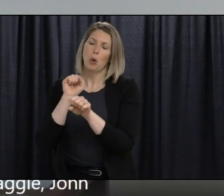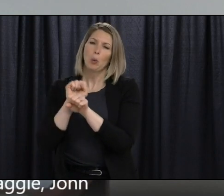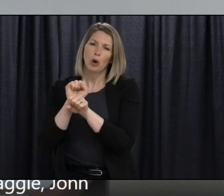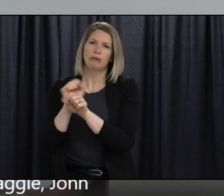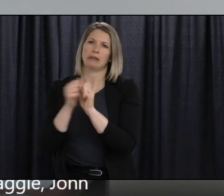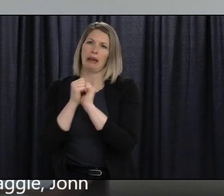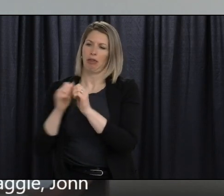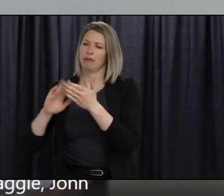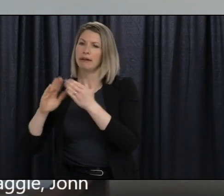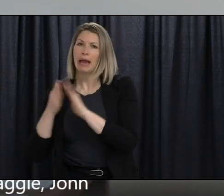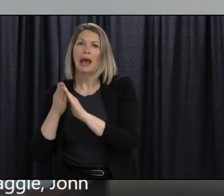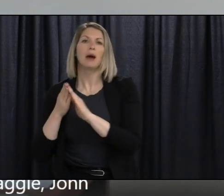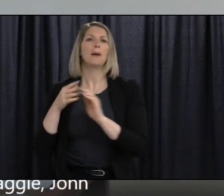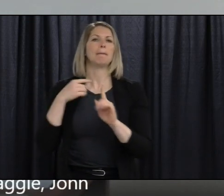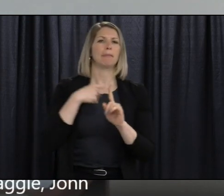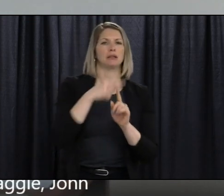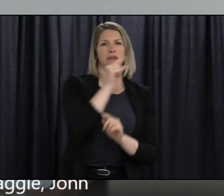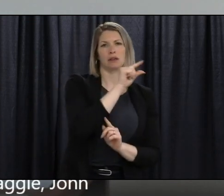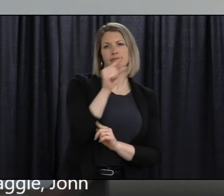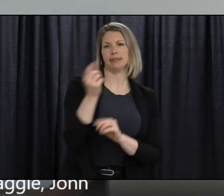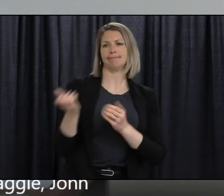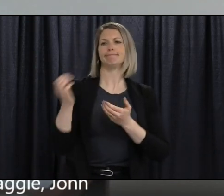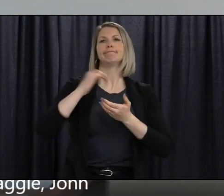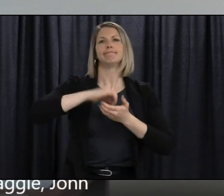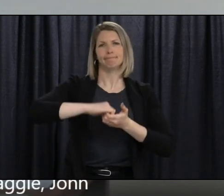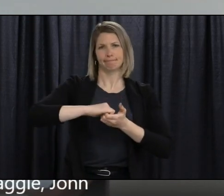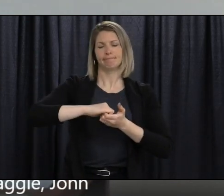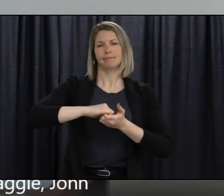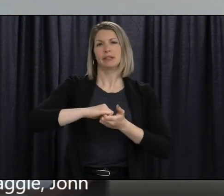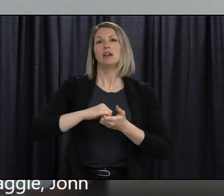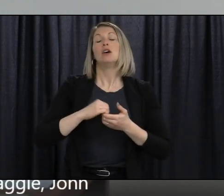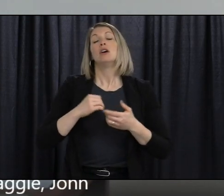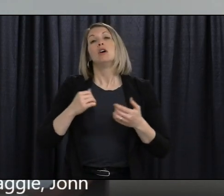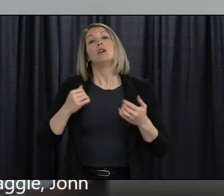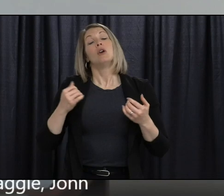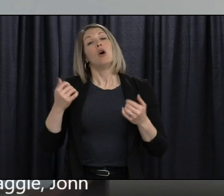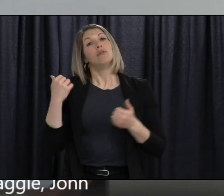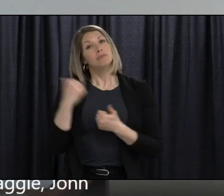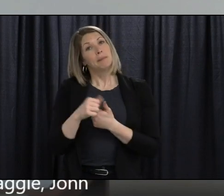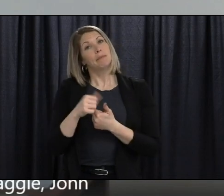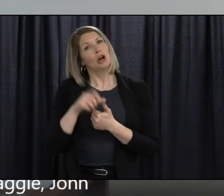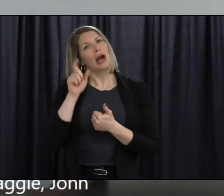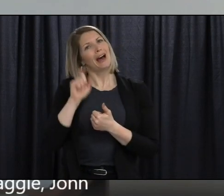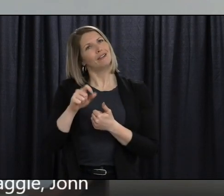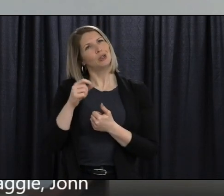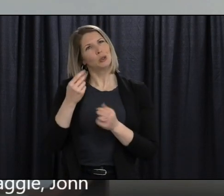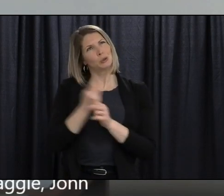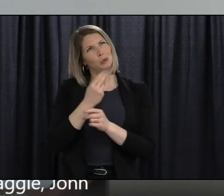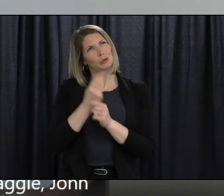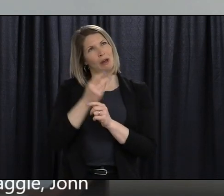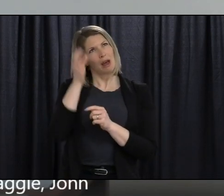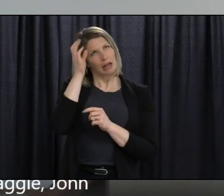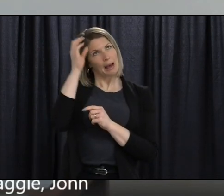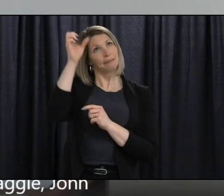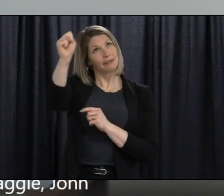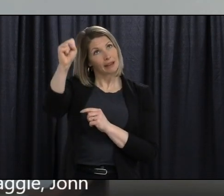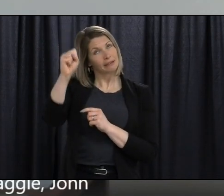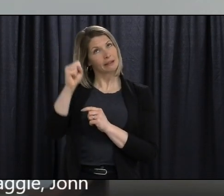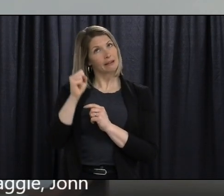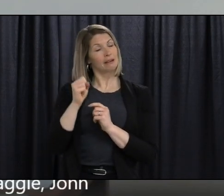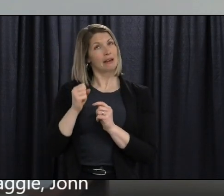made with the best advice they can get, putting a common sense, practical Newfoundland and Labrador lens on the situation. And